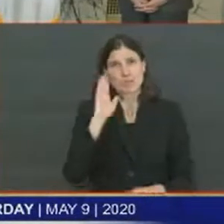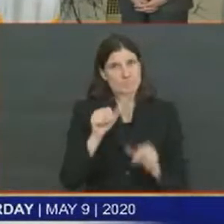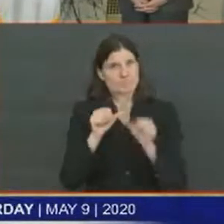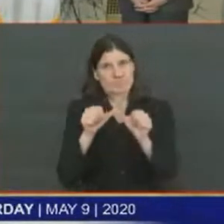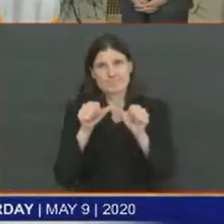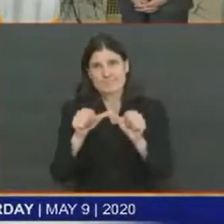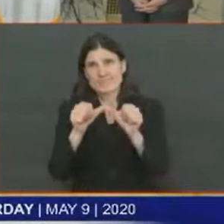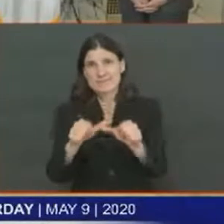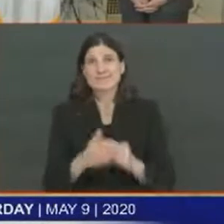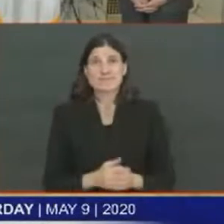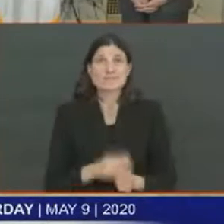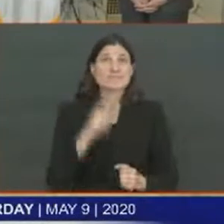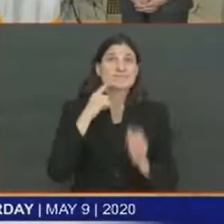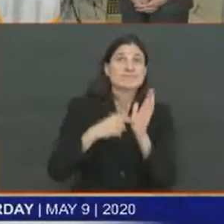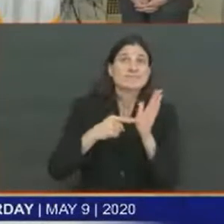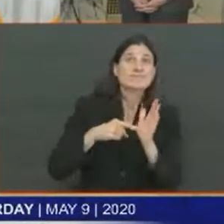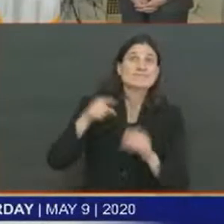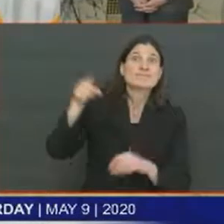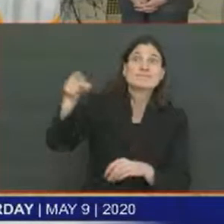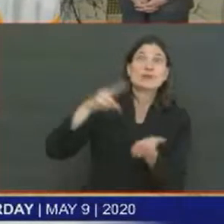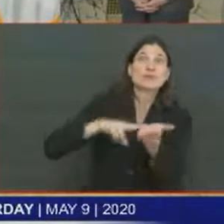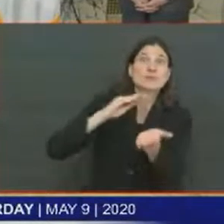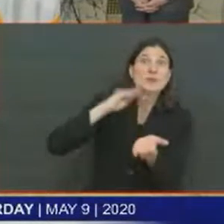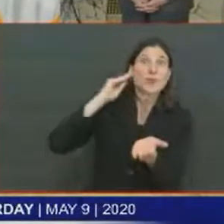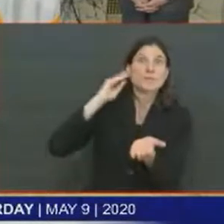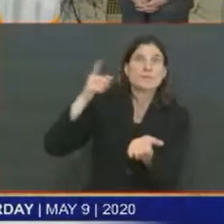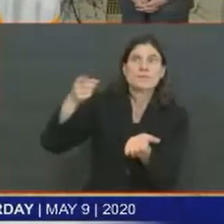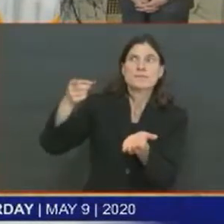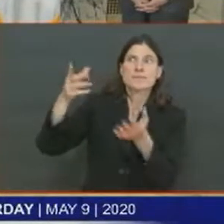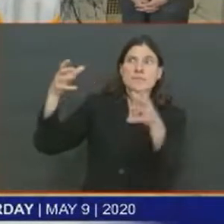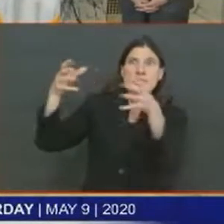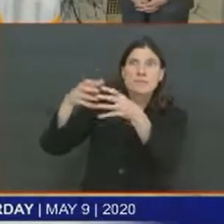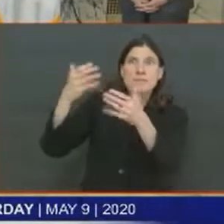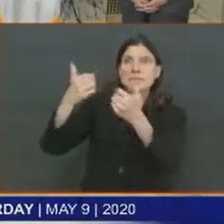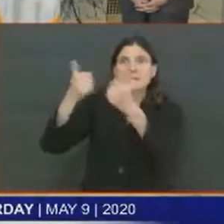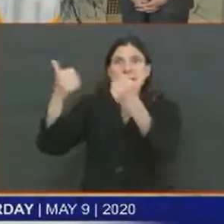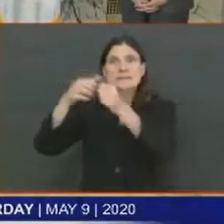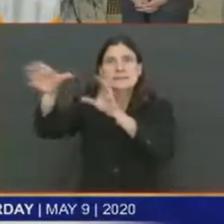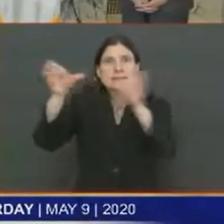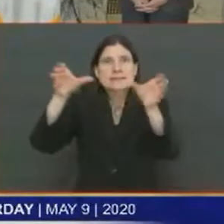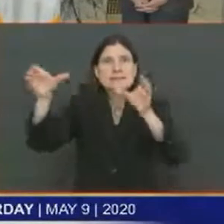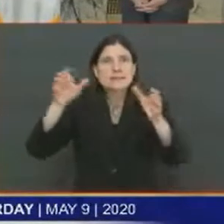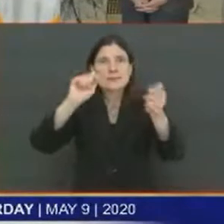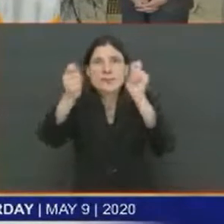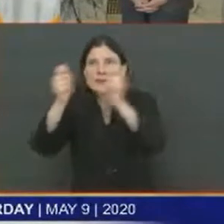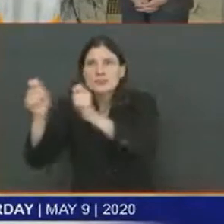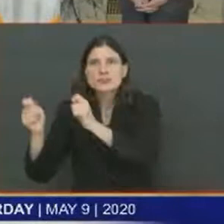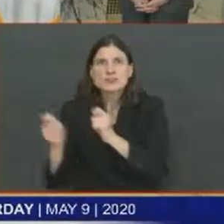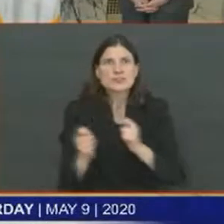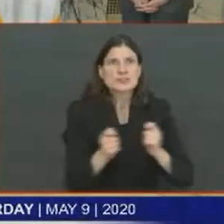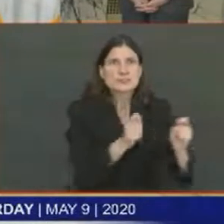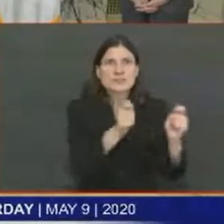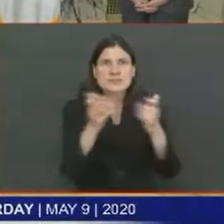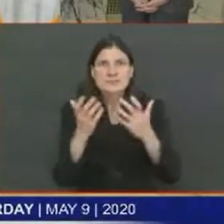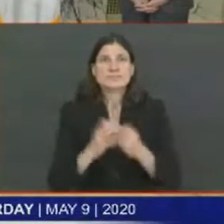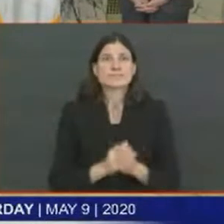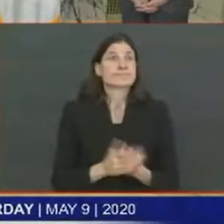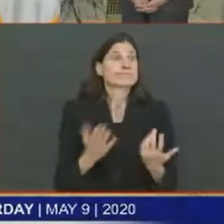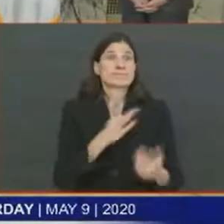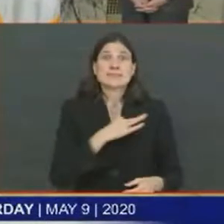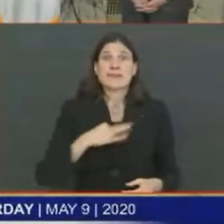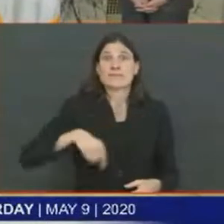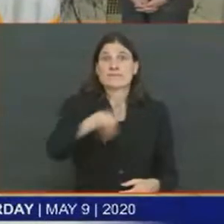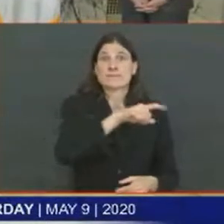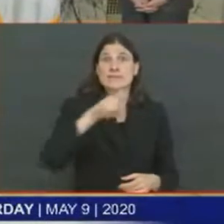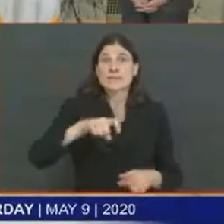settings for those who are sick. We need to train people. I mean, the very saddest part about this is